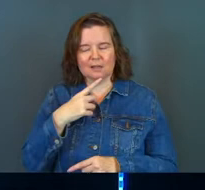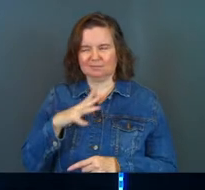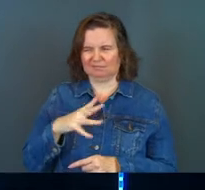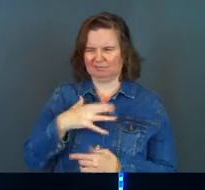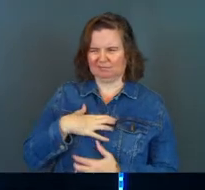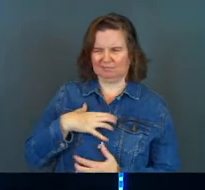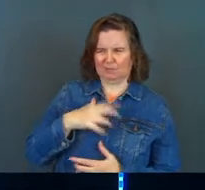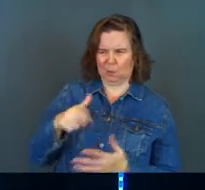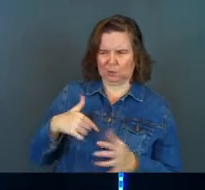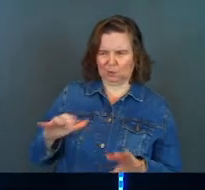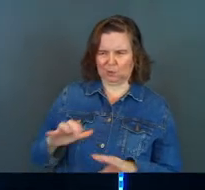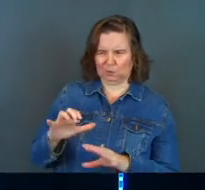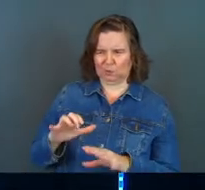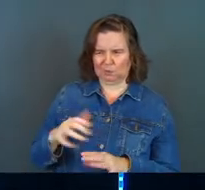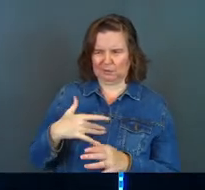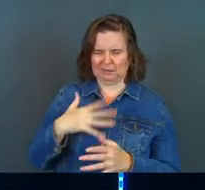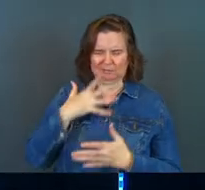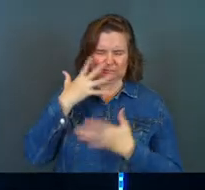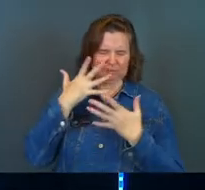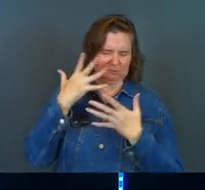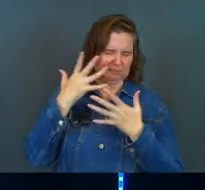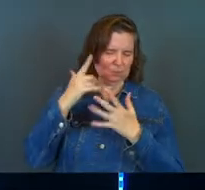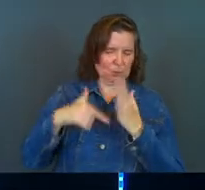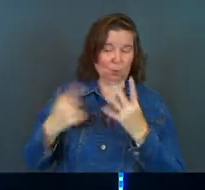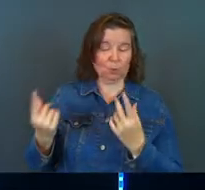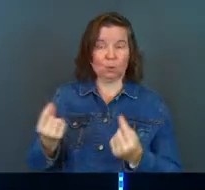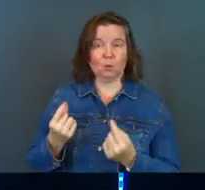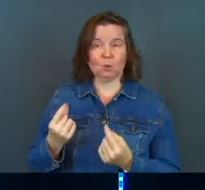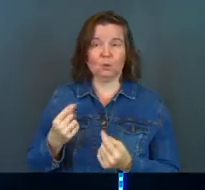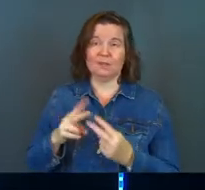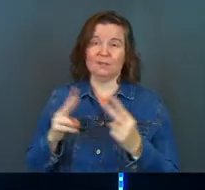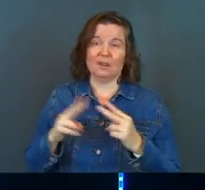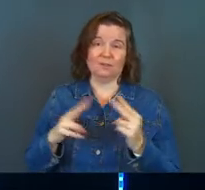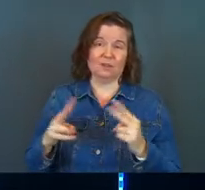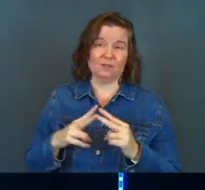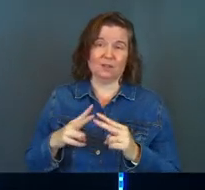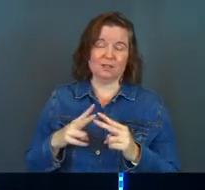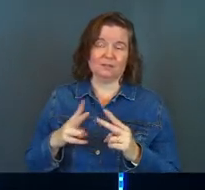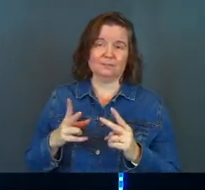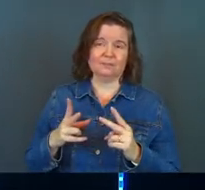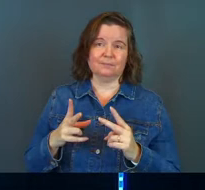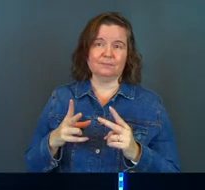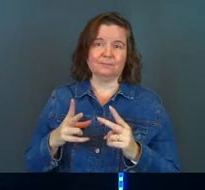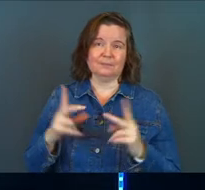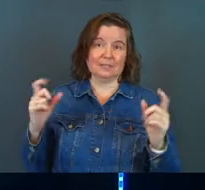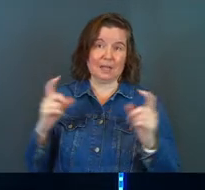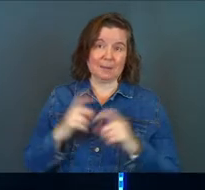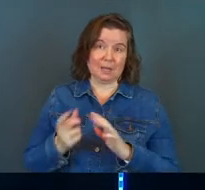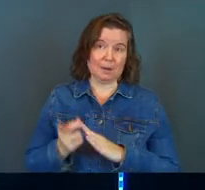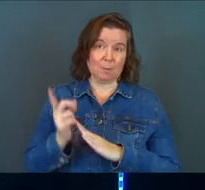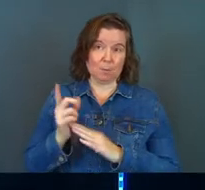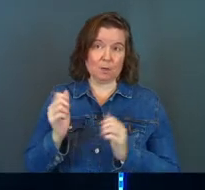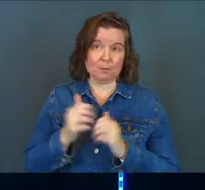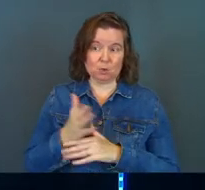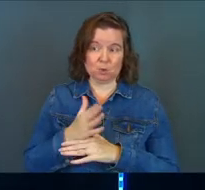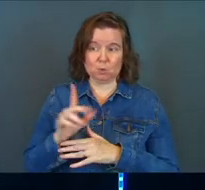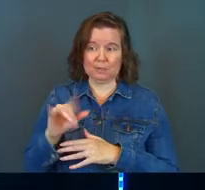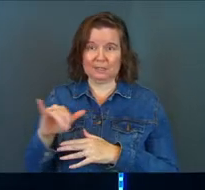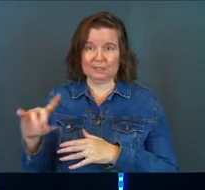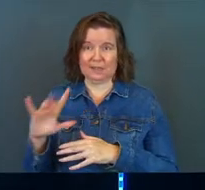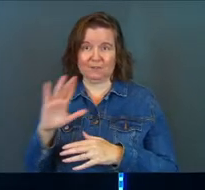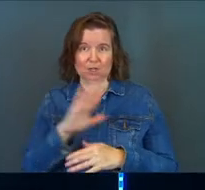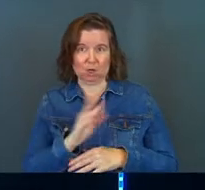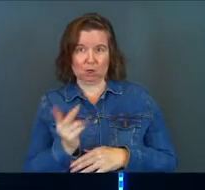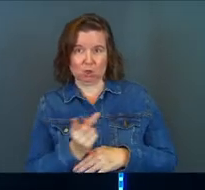it's vulgar what you're doing. It's shameless what you're doing. It's very, very, it's a very, very complicated moment between David